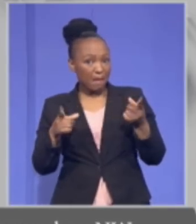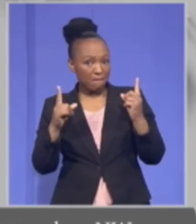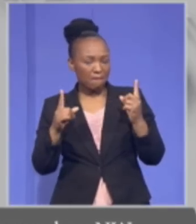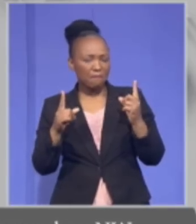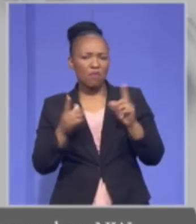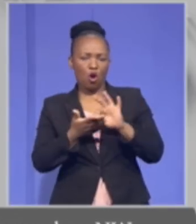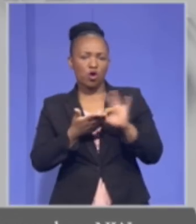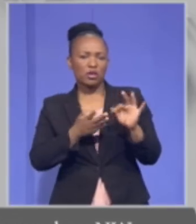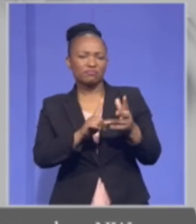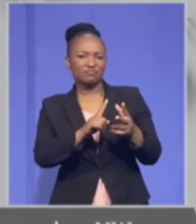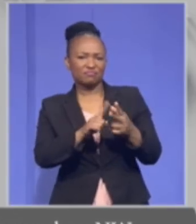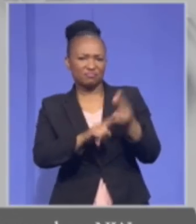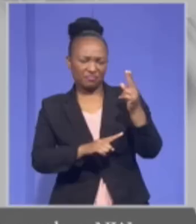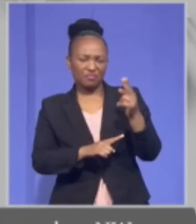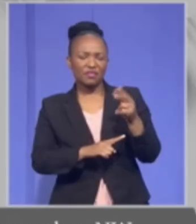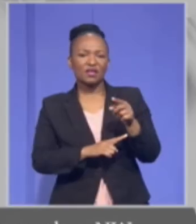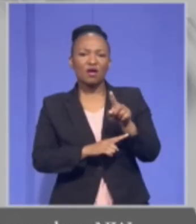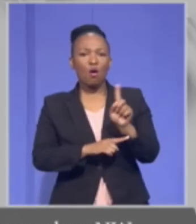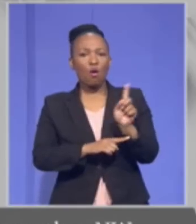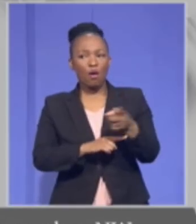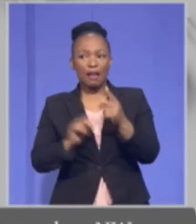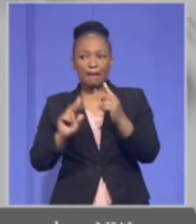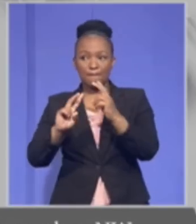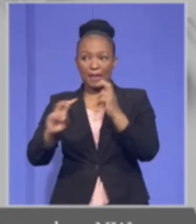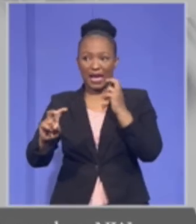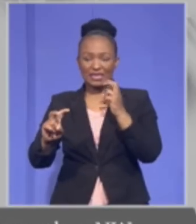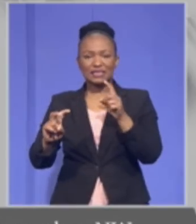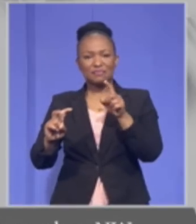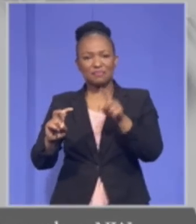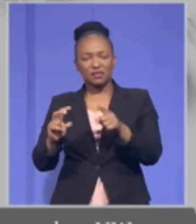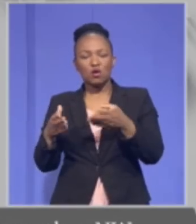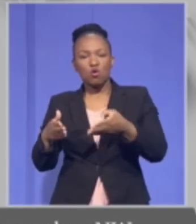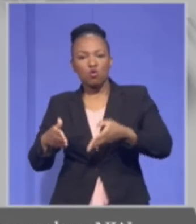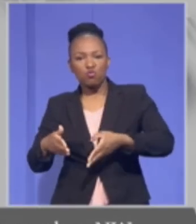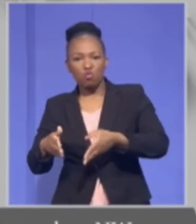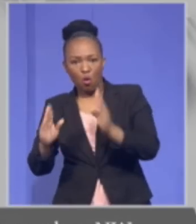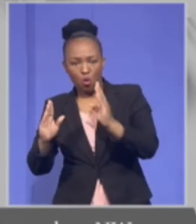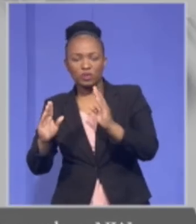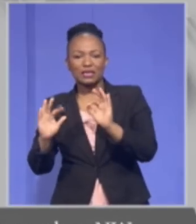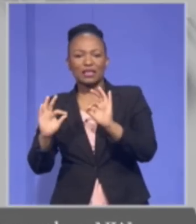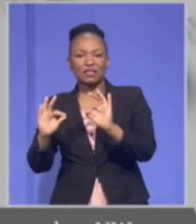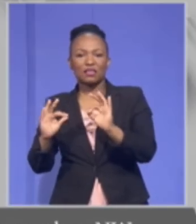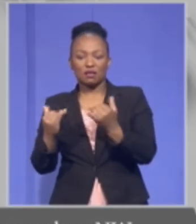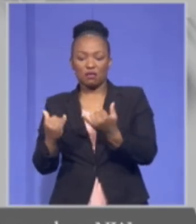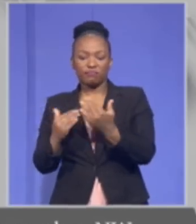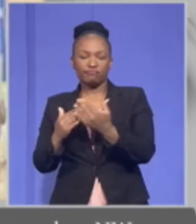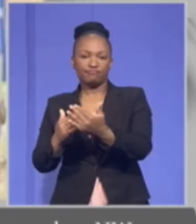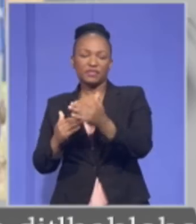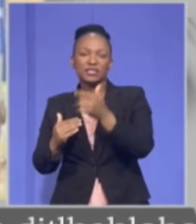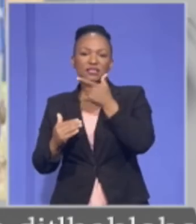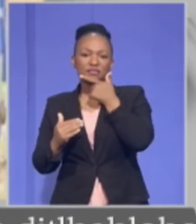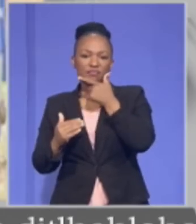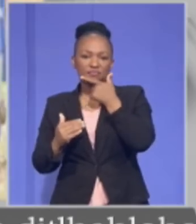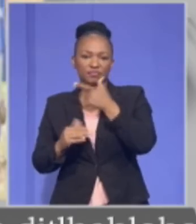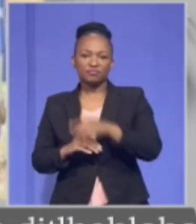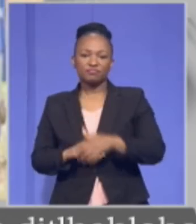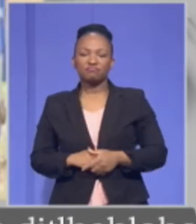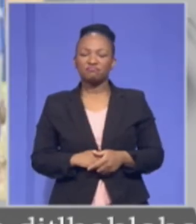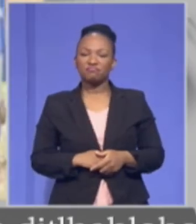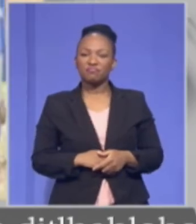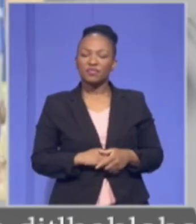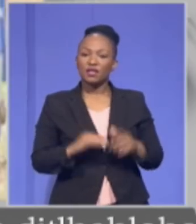method, COSATMA, to subject all buses to roadworthy tests unannounced between now and December. The operator shall subject